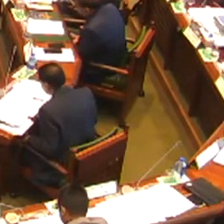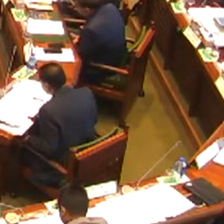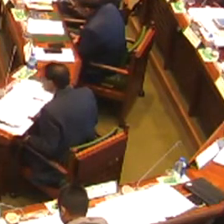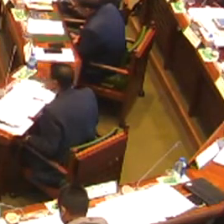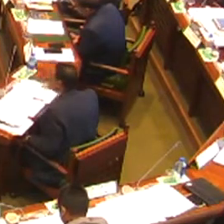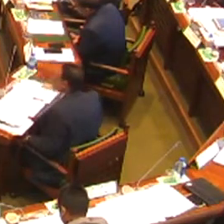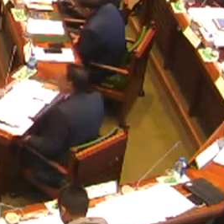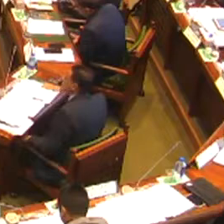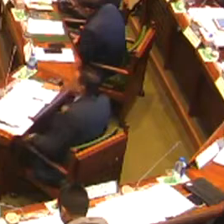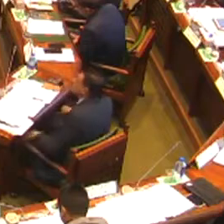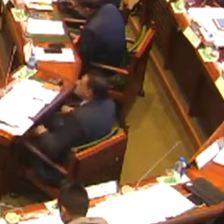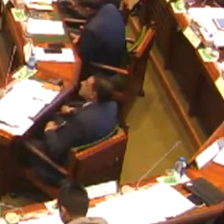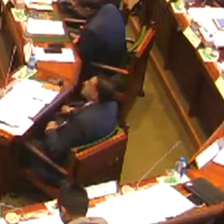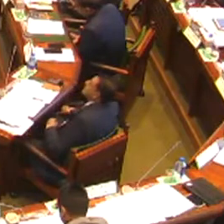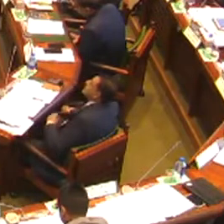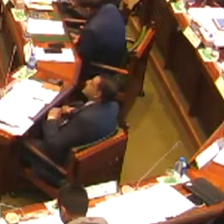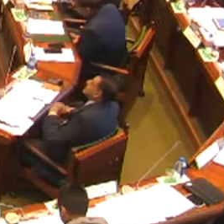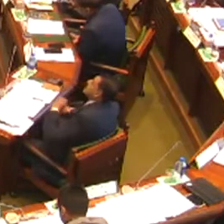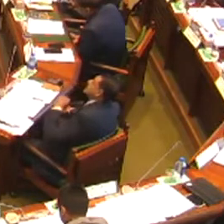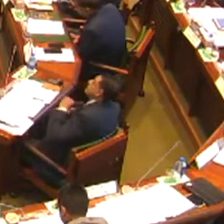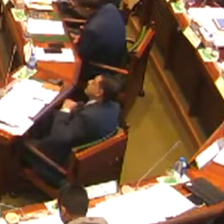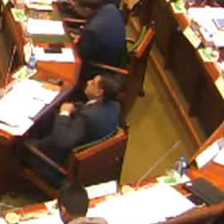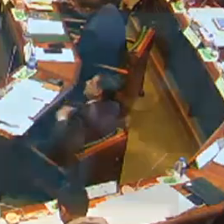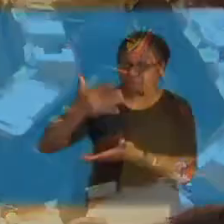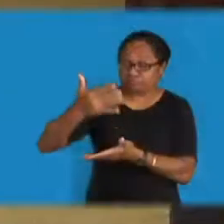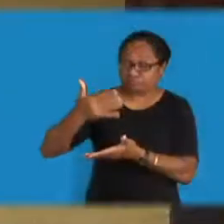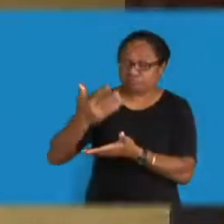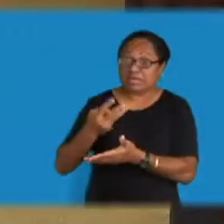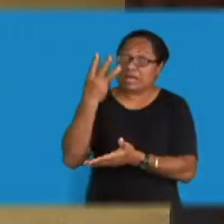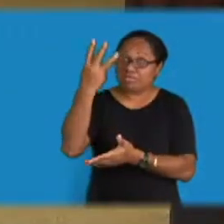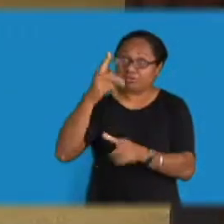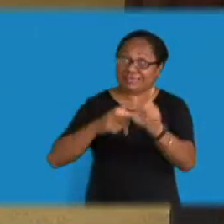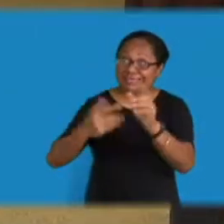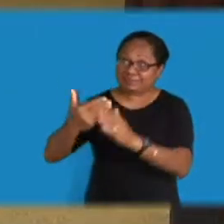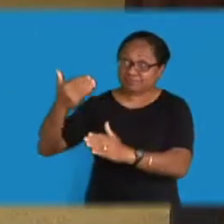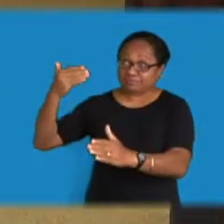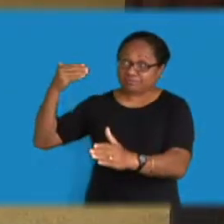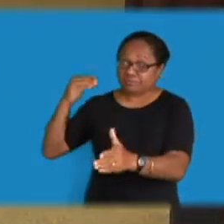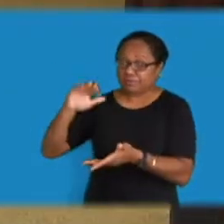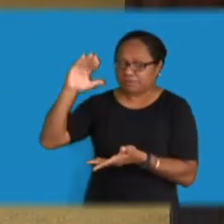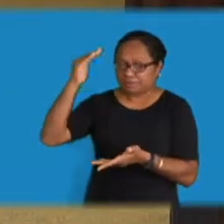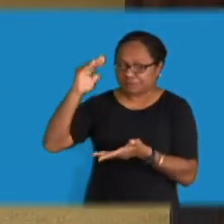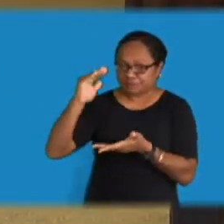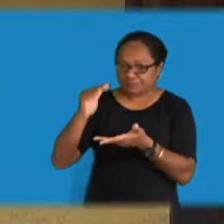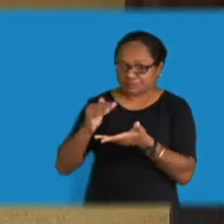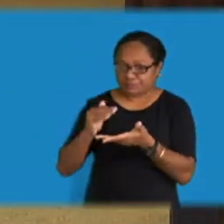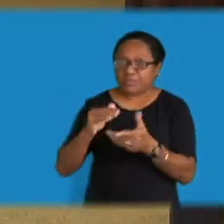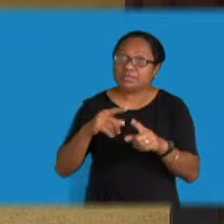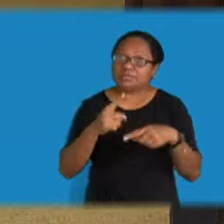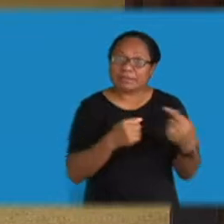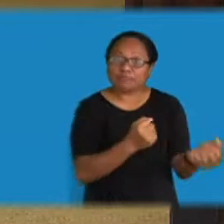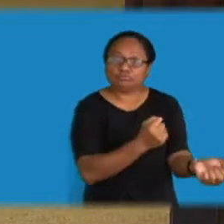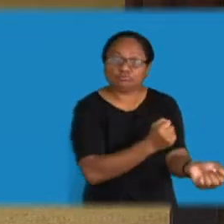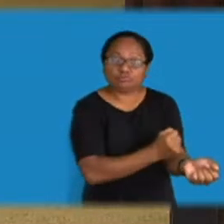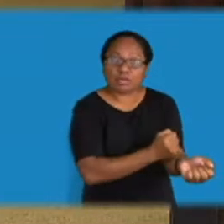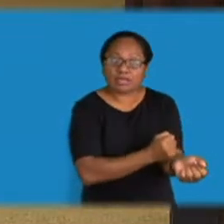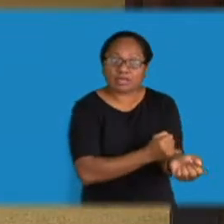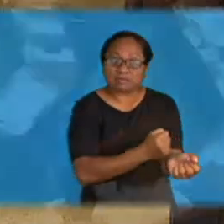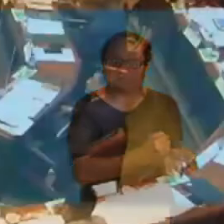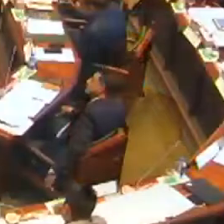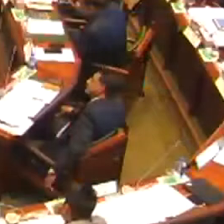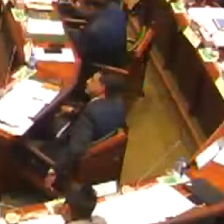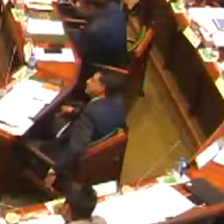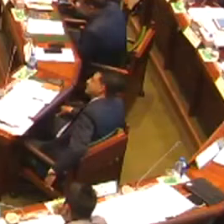the overall decrease in crime rate in the past 3 years. On drugs, Madam Speaker, there is an increase in